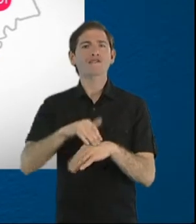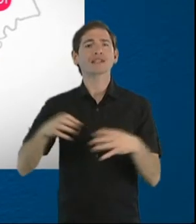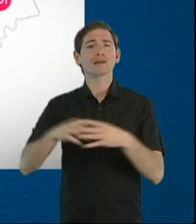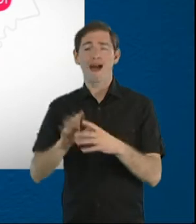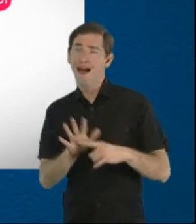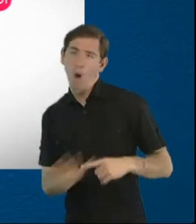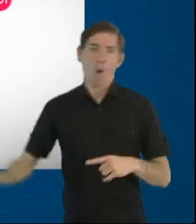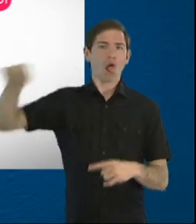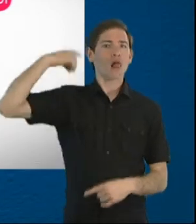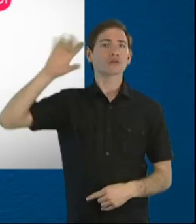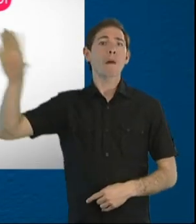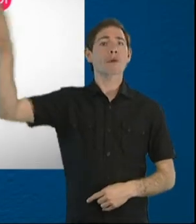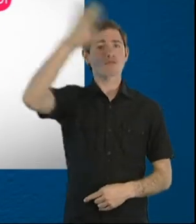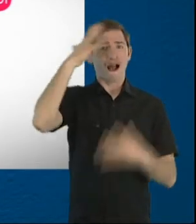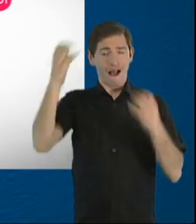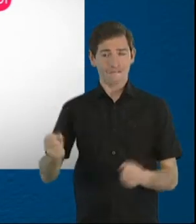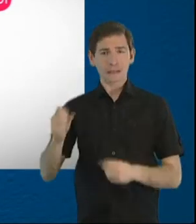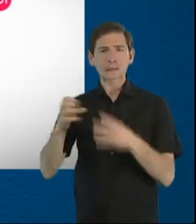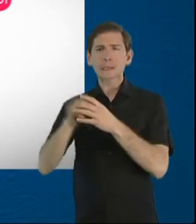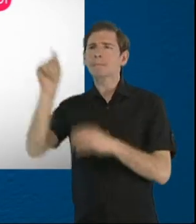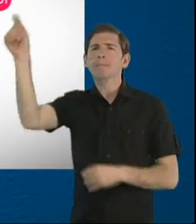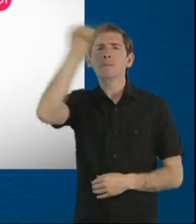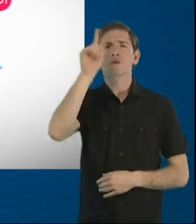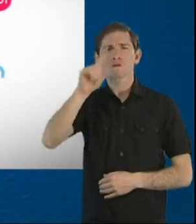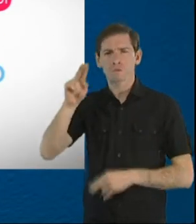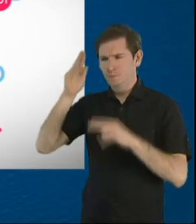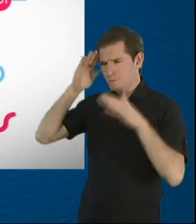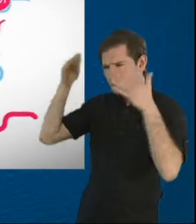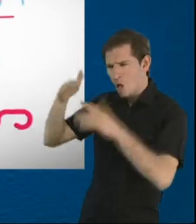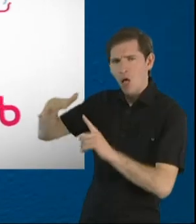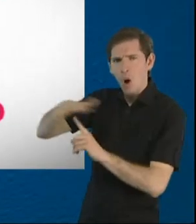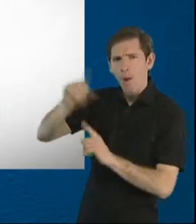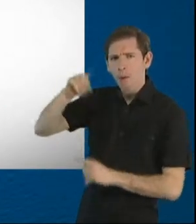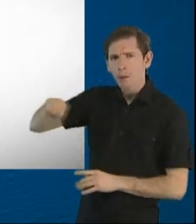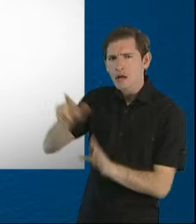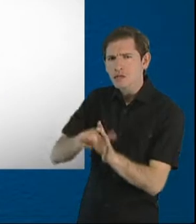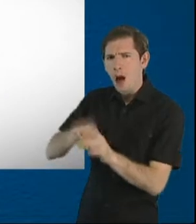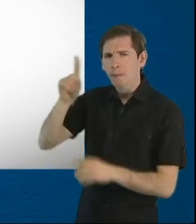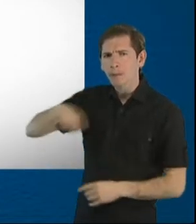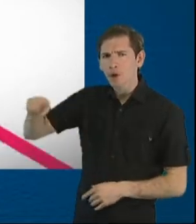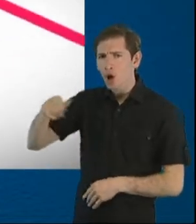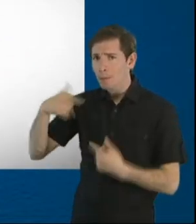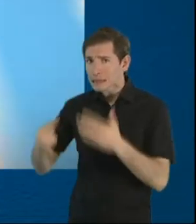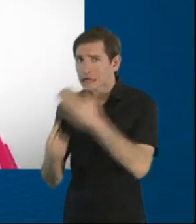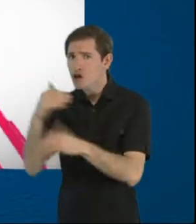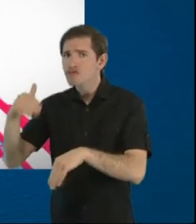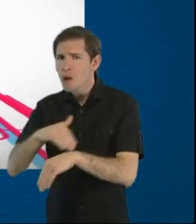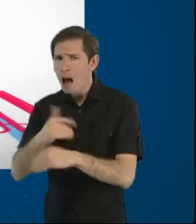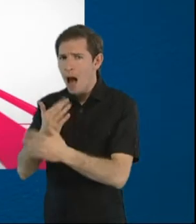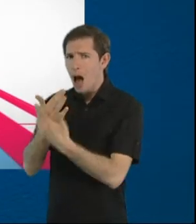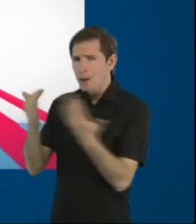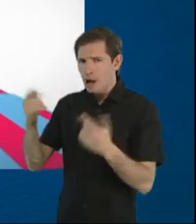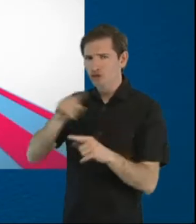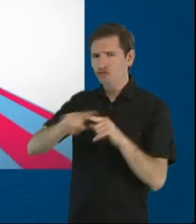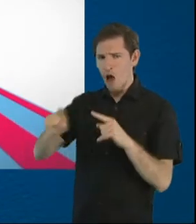borough. These teams assess the needs of young people who have committed crimes or may do so. They provide programs that address problems that